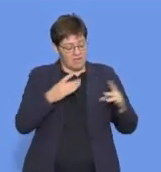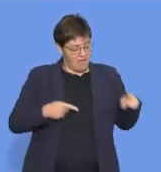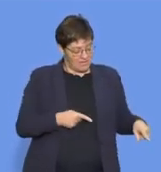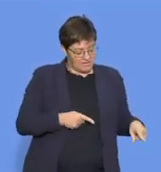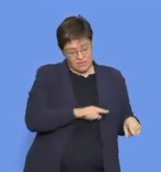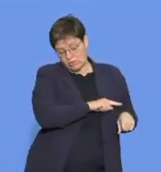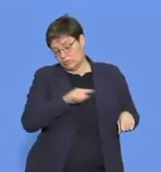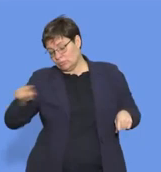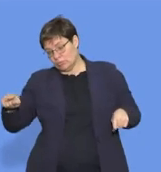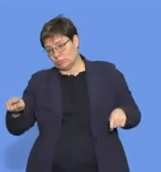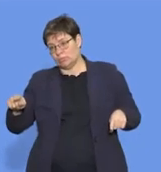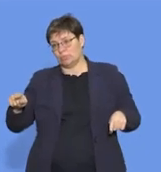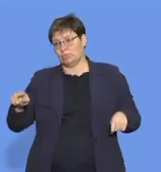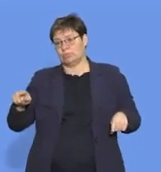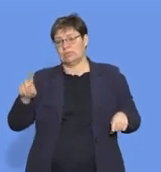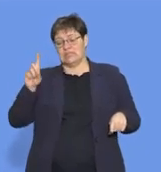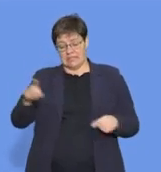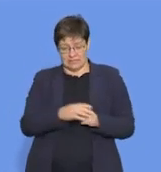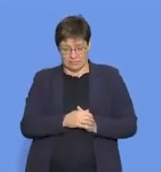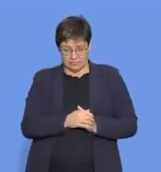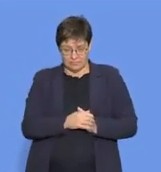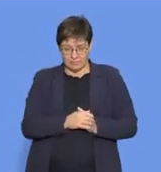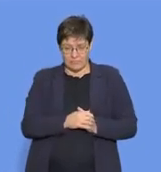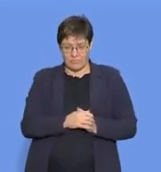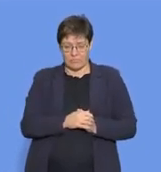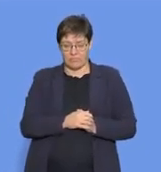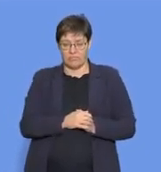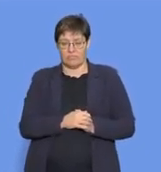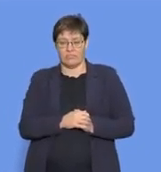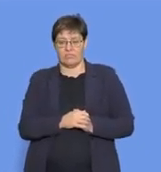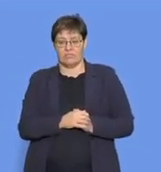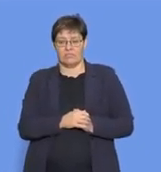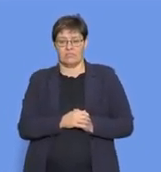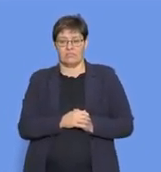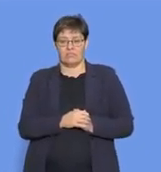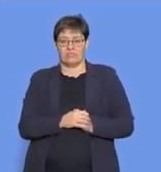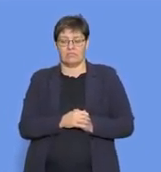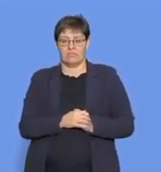out what was the distance AD, how far the plane was from where it started,